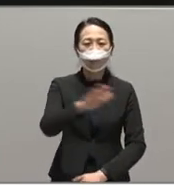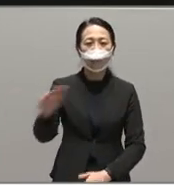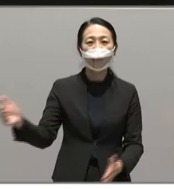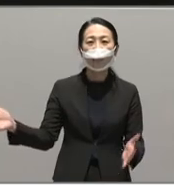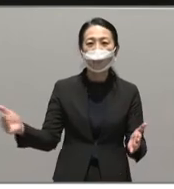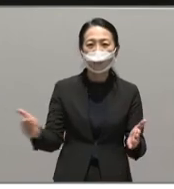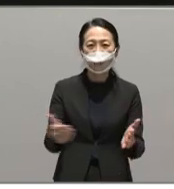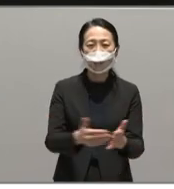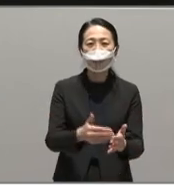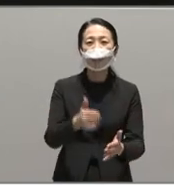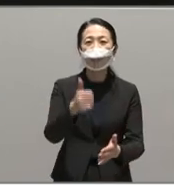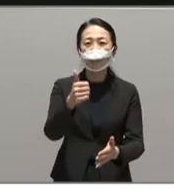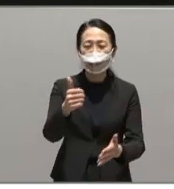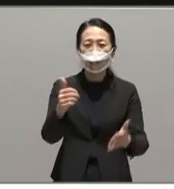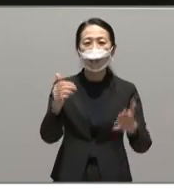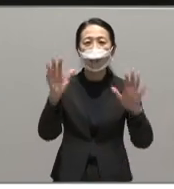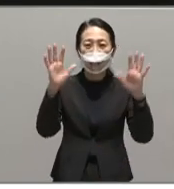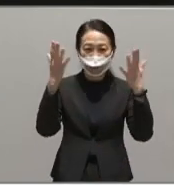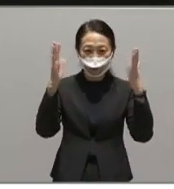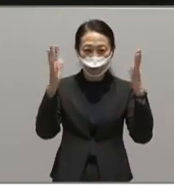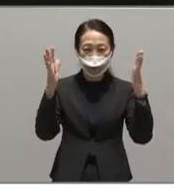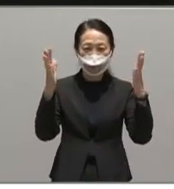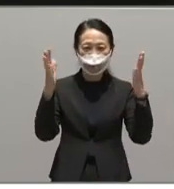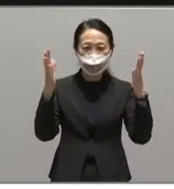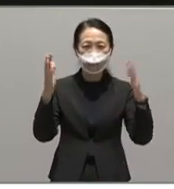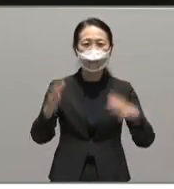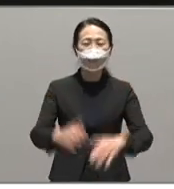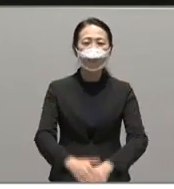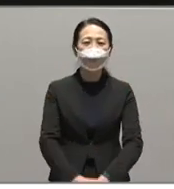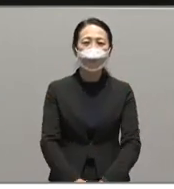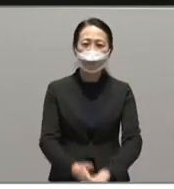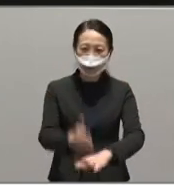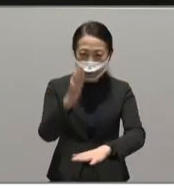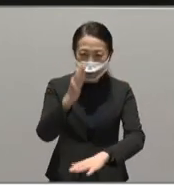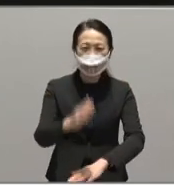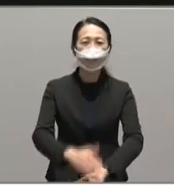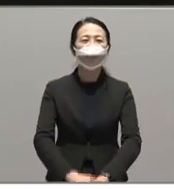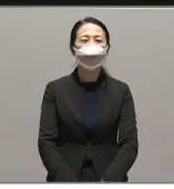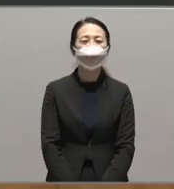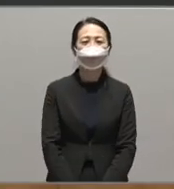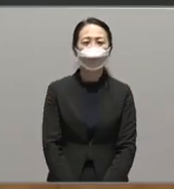actually, for the One Health promotion in